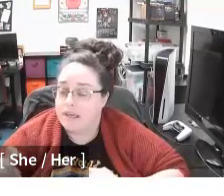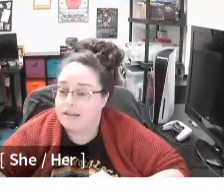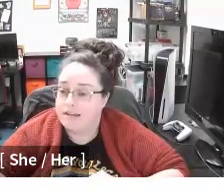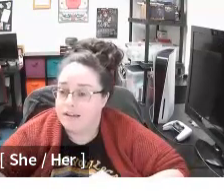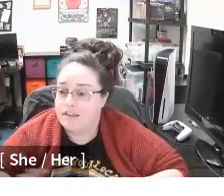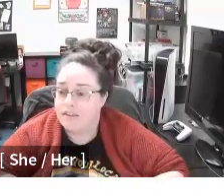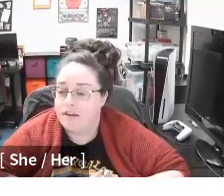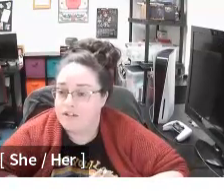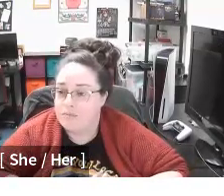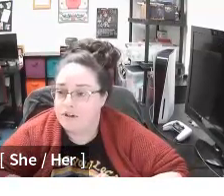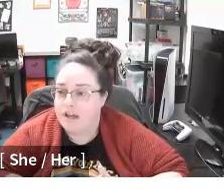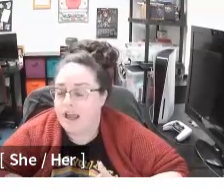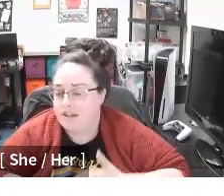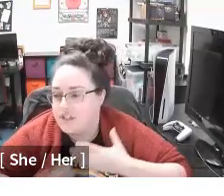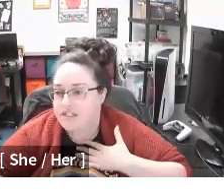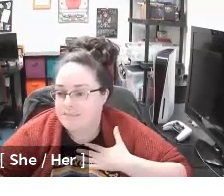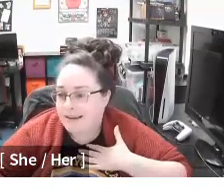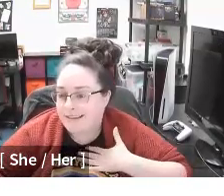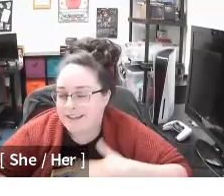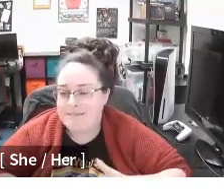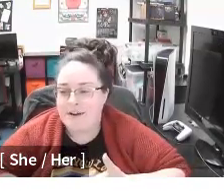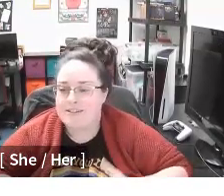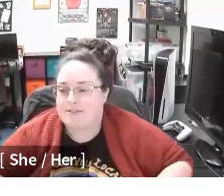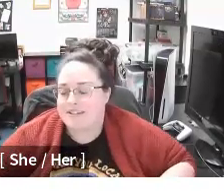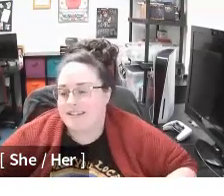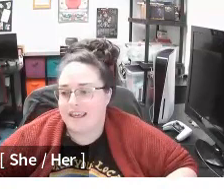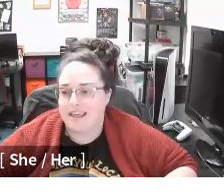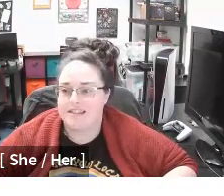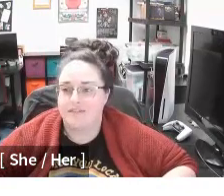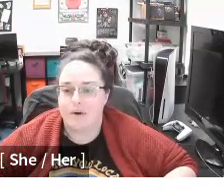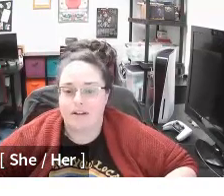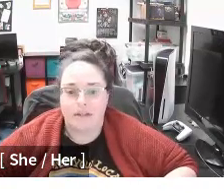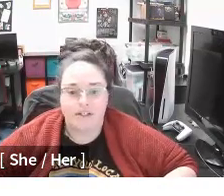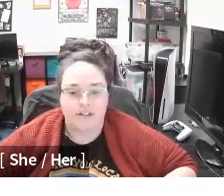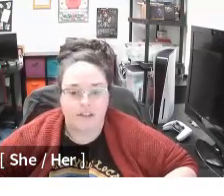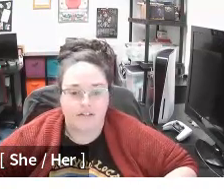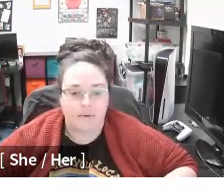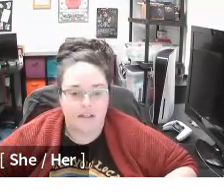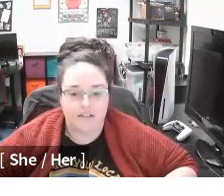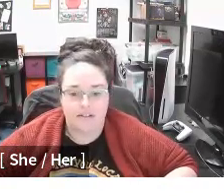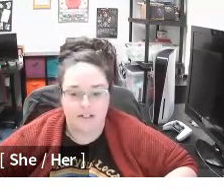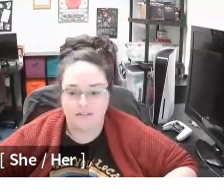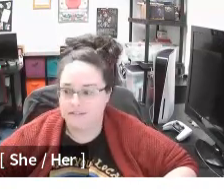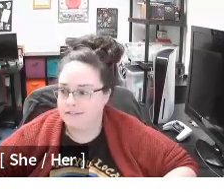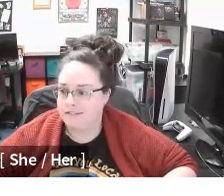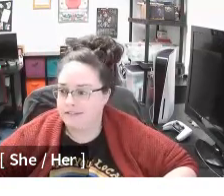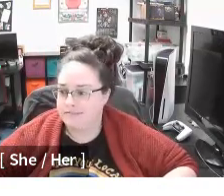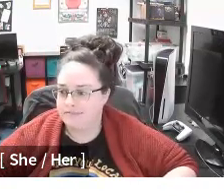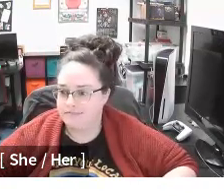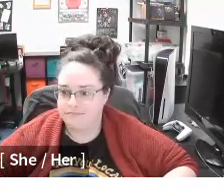to pin the interpreter, she is spotlighted, but also just in case if you wanted to make sure that they're always on the screen.